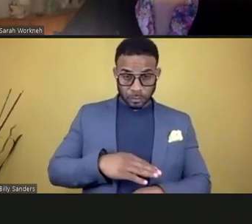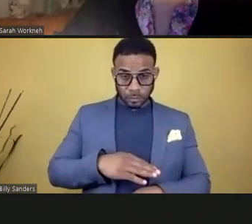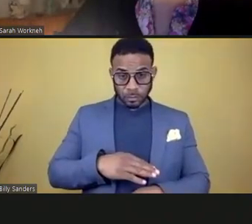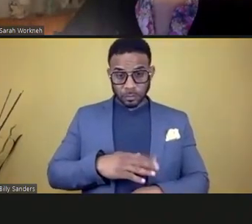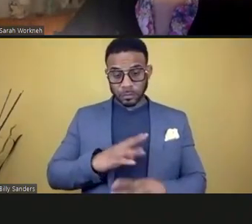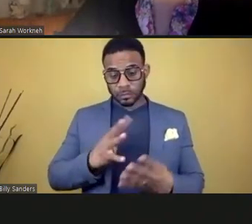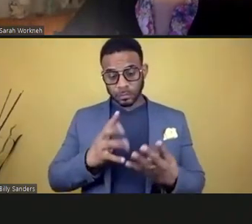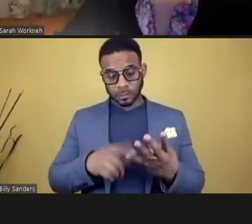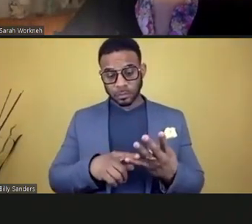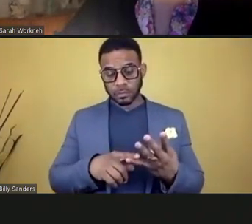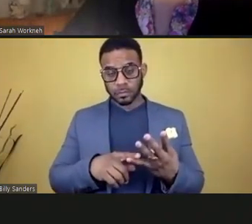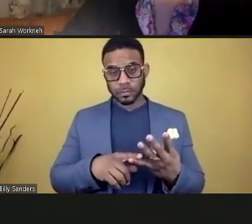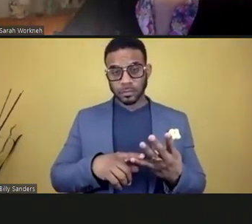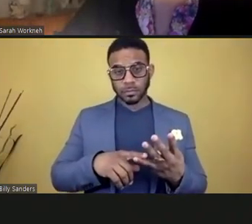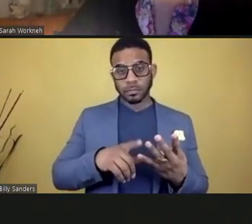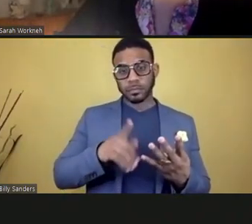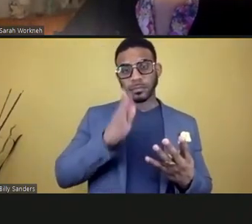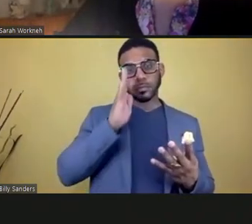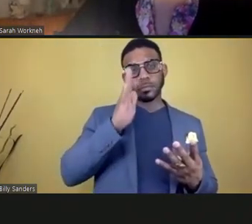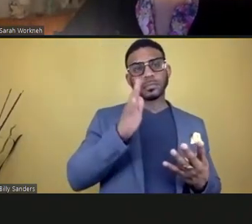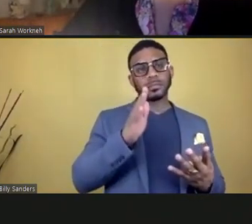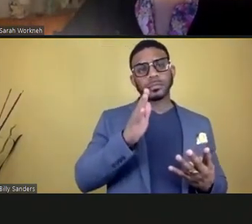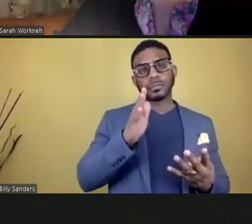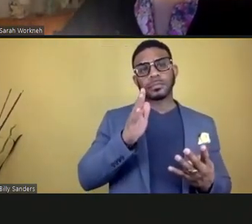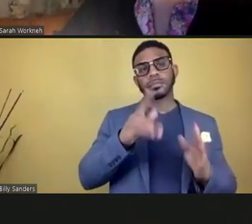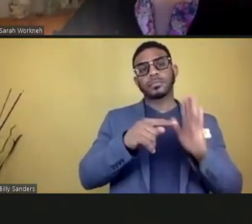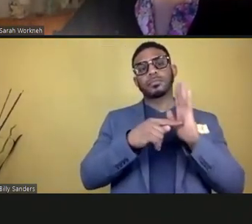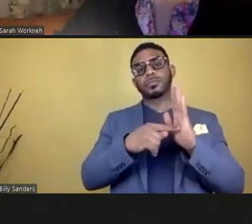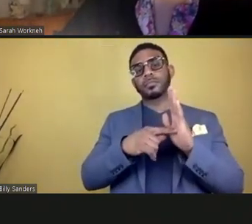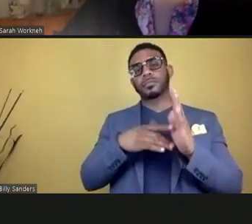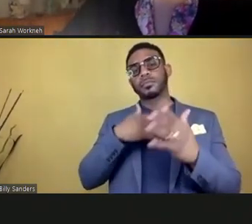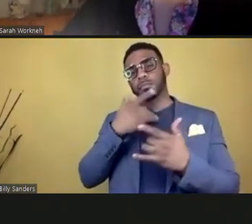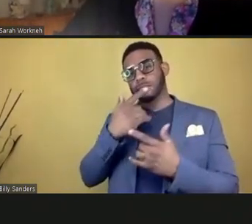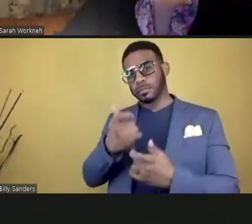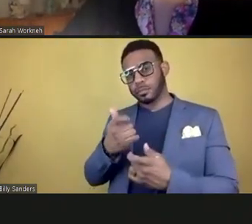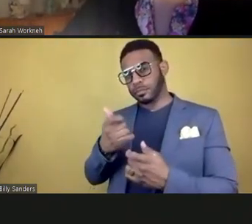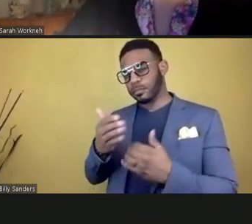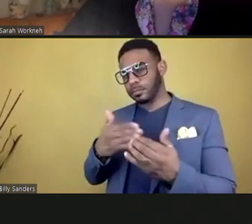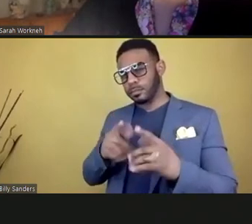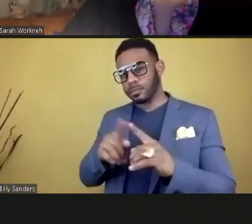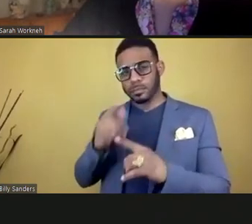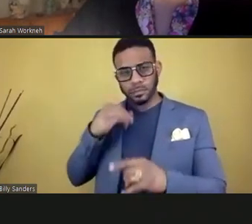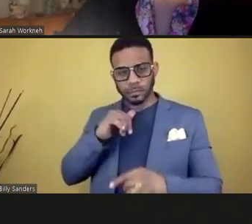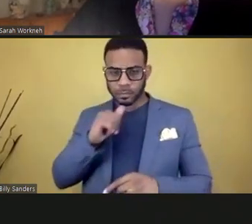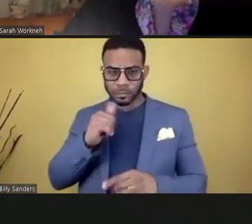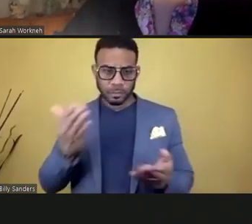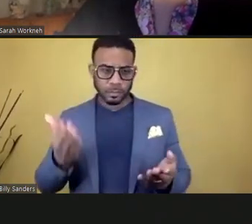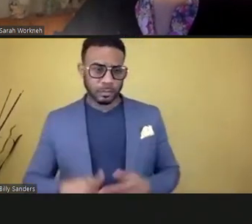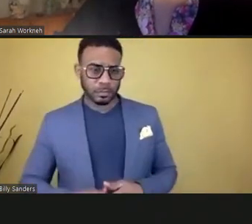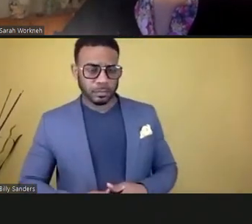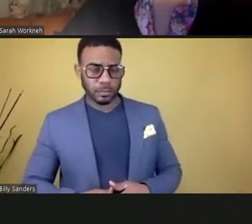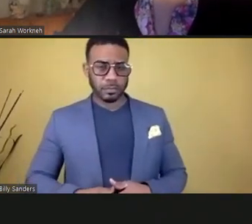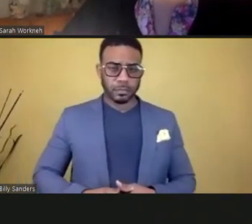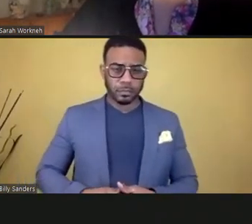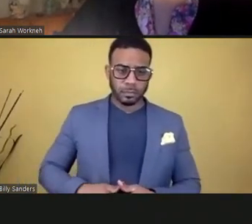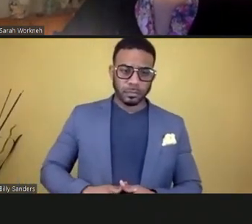And the fourth is that you will represent my interests even if I'm not present.